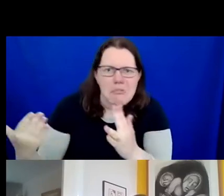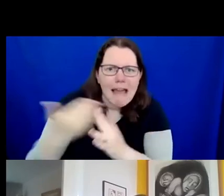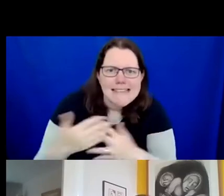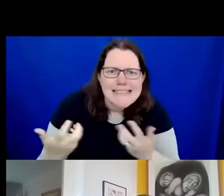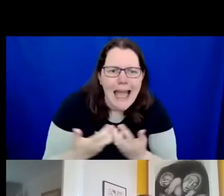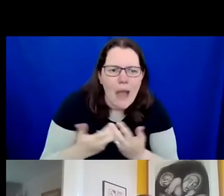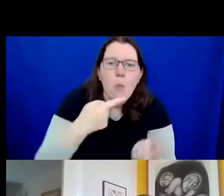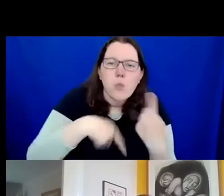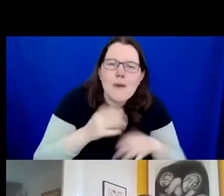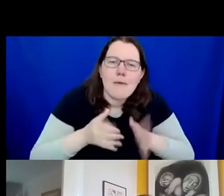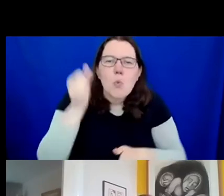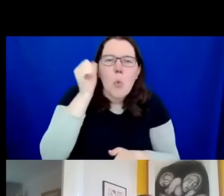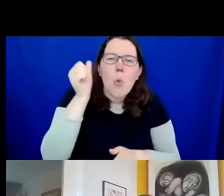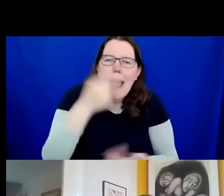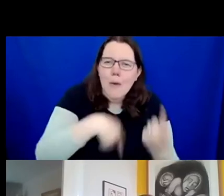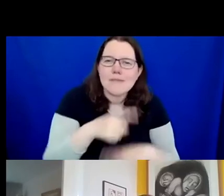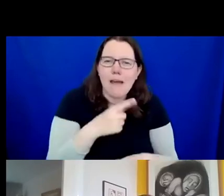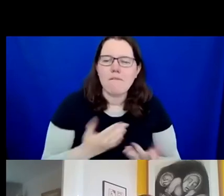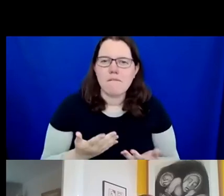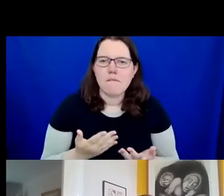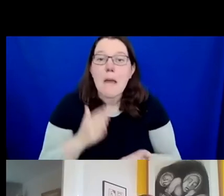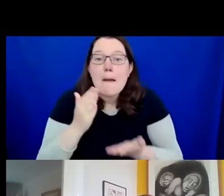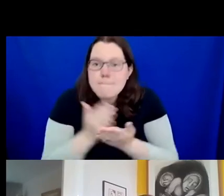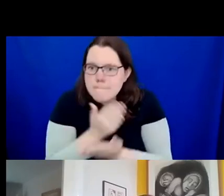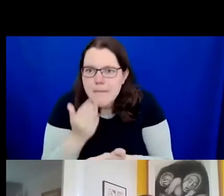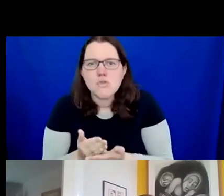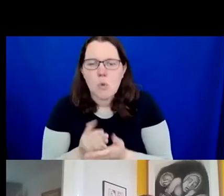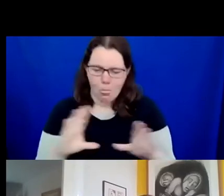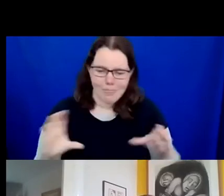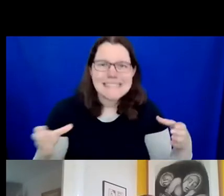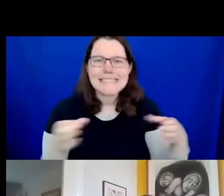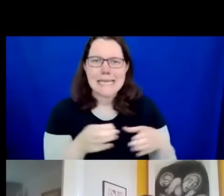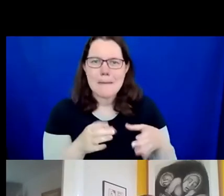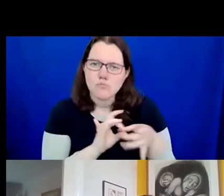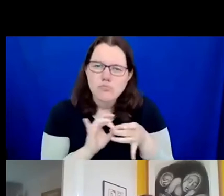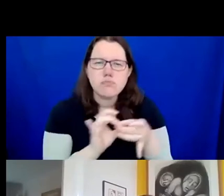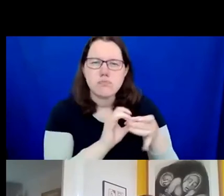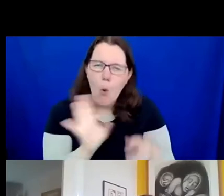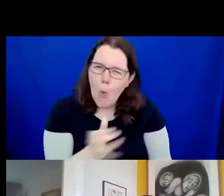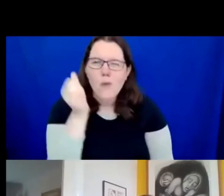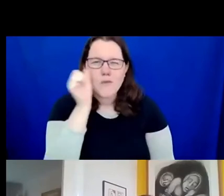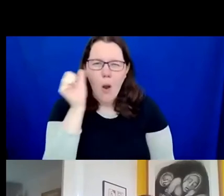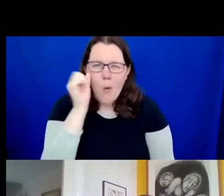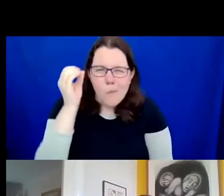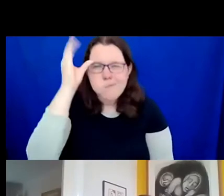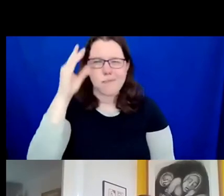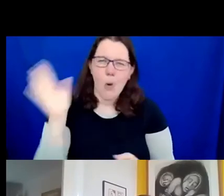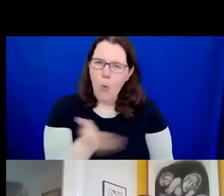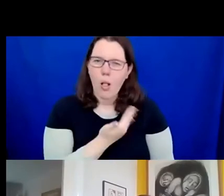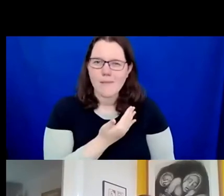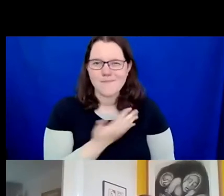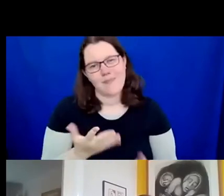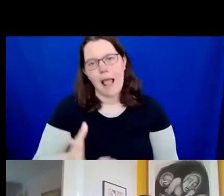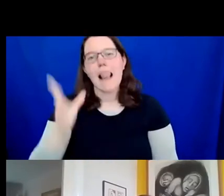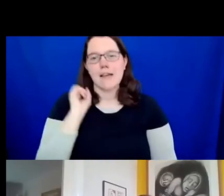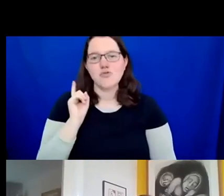processes, making sure learning is distributed across the whole team. And as buildings closed last year for obvious reasons, this